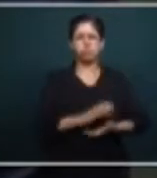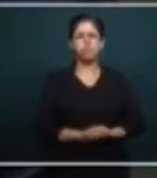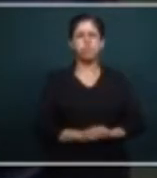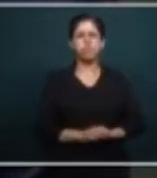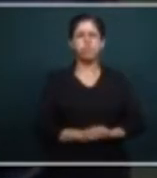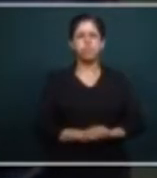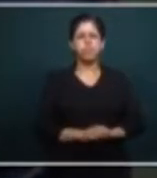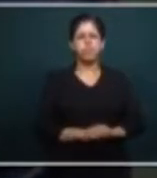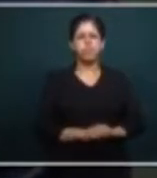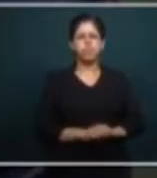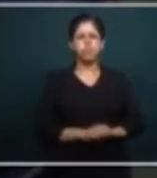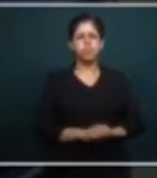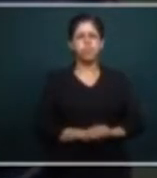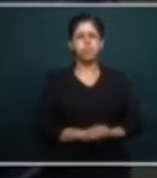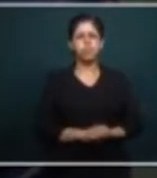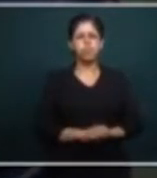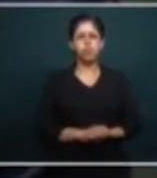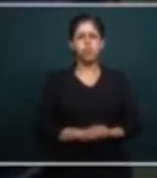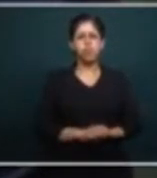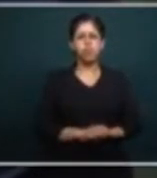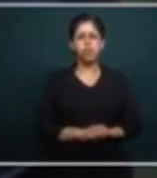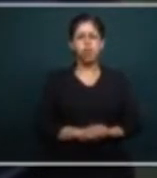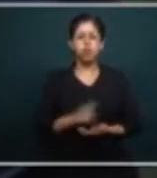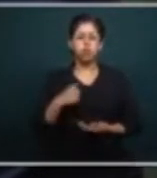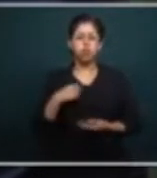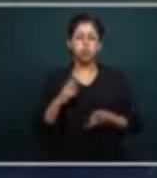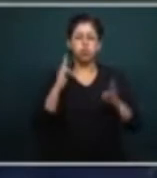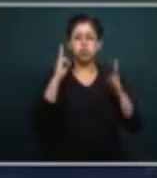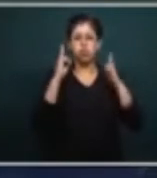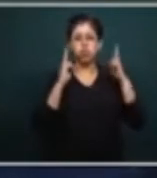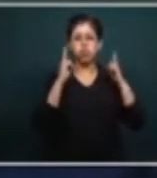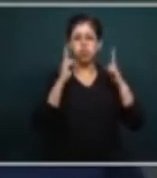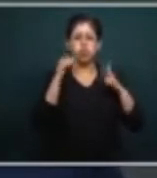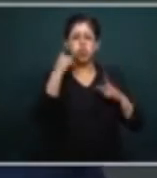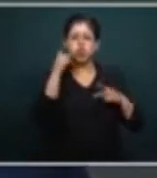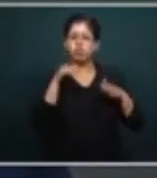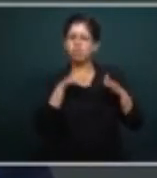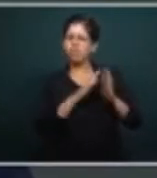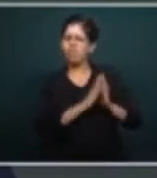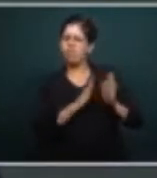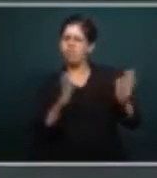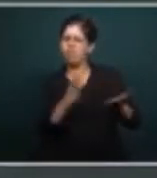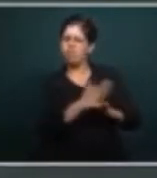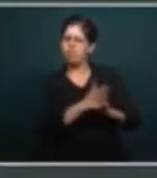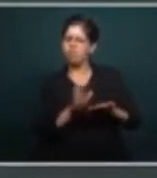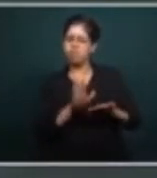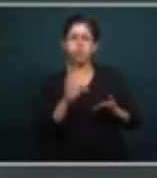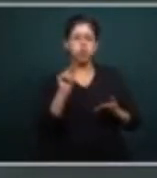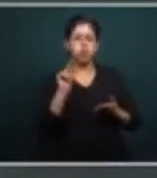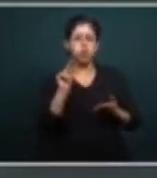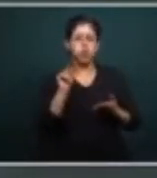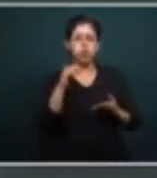So that's why we can't bet on being neighbors that are distant.